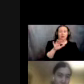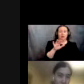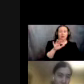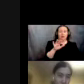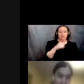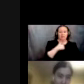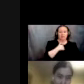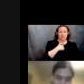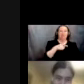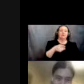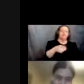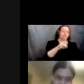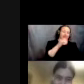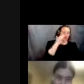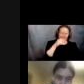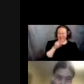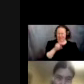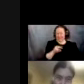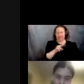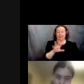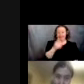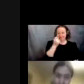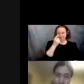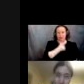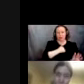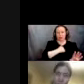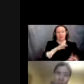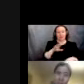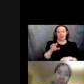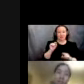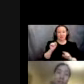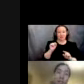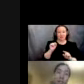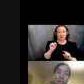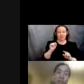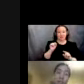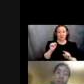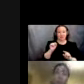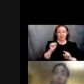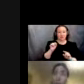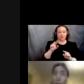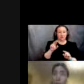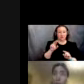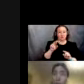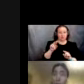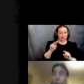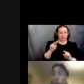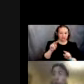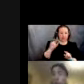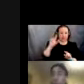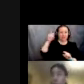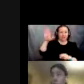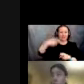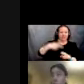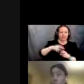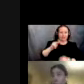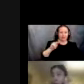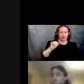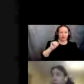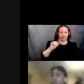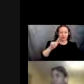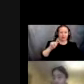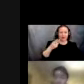there we go, that's why. Sorry about that. So Nakahama Manjiro, as he would later be called, is one of the most well-known. I won't be